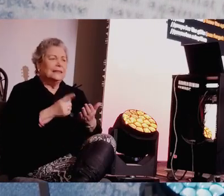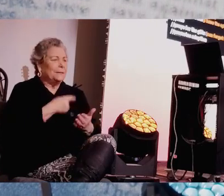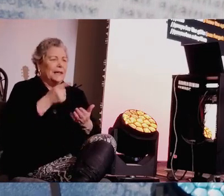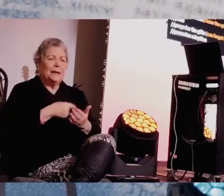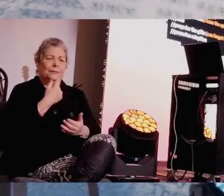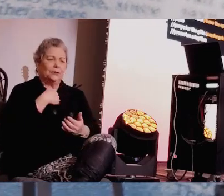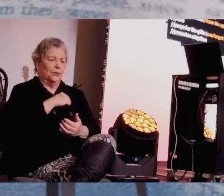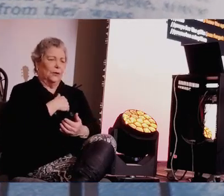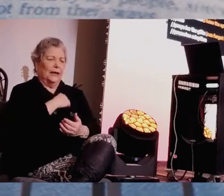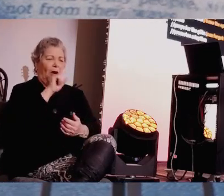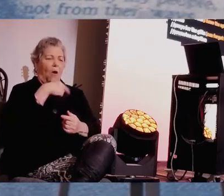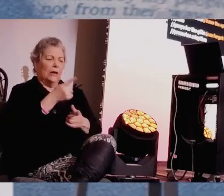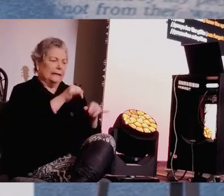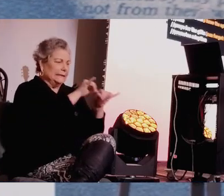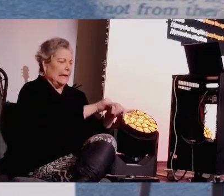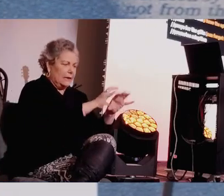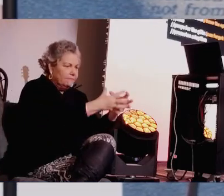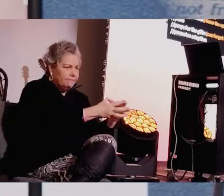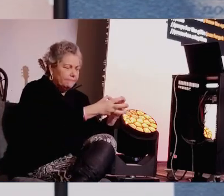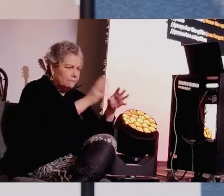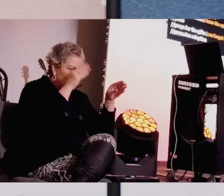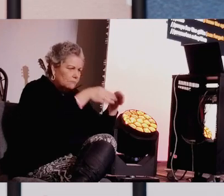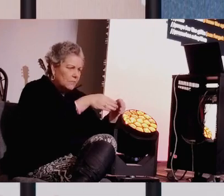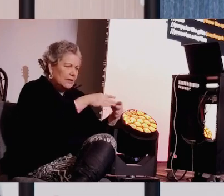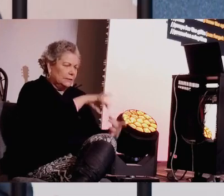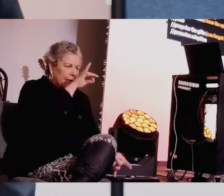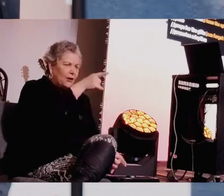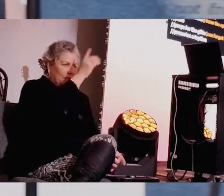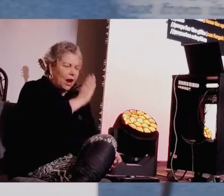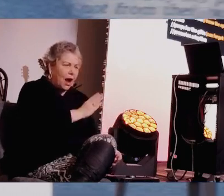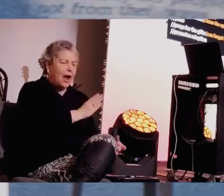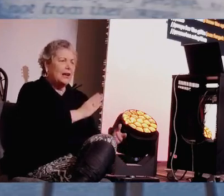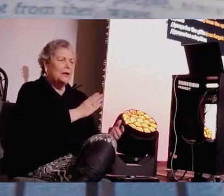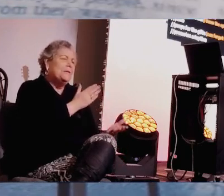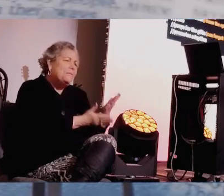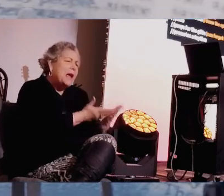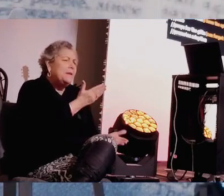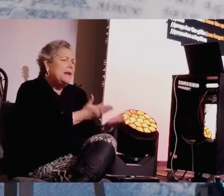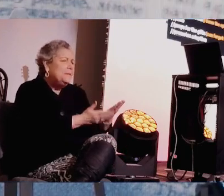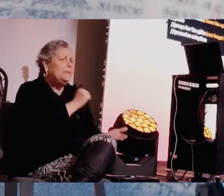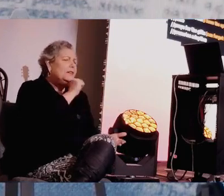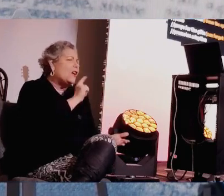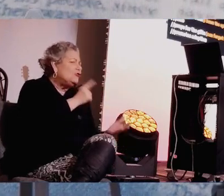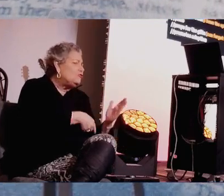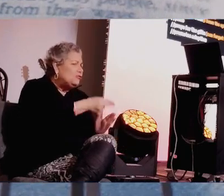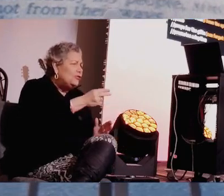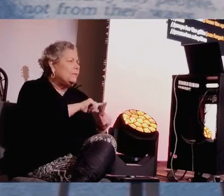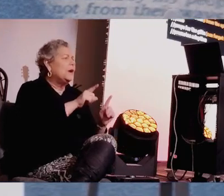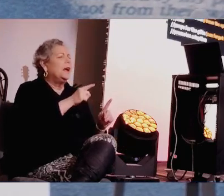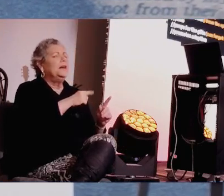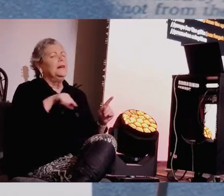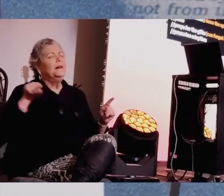Sometimes when we only get over in this camp, it's just the Spirit of God with maybe or maybe not the truth, but we can start to, in